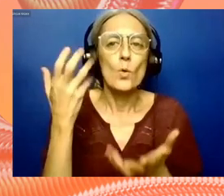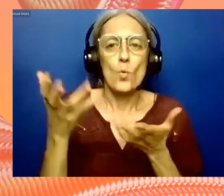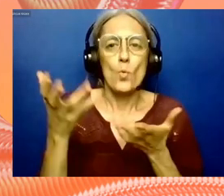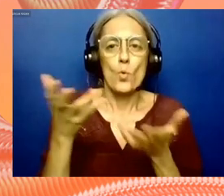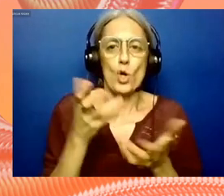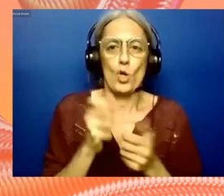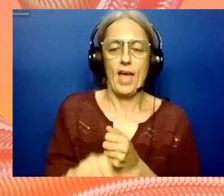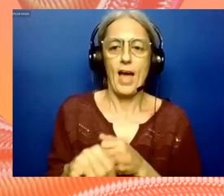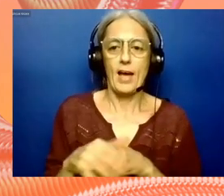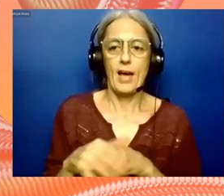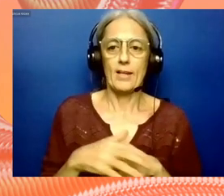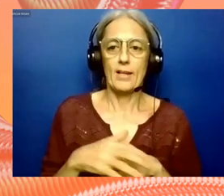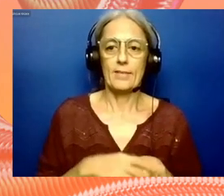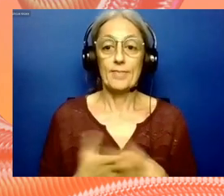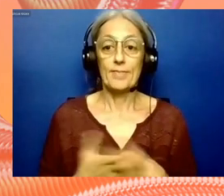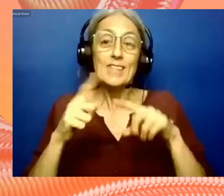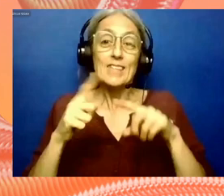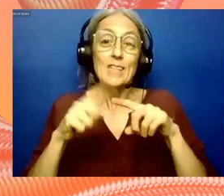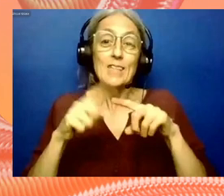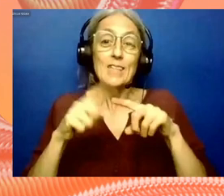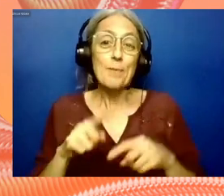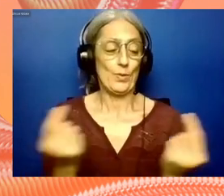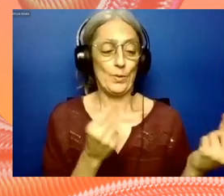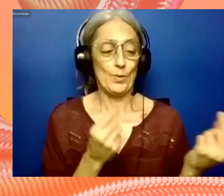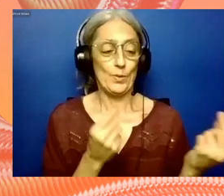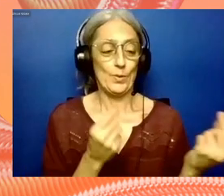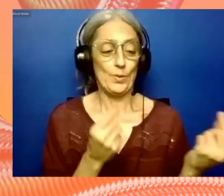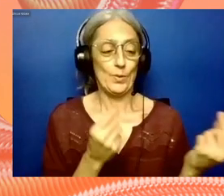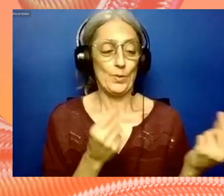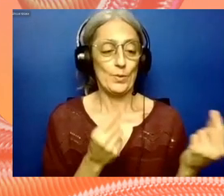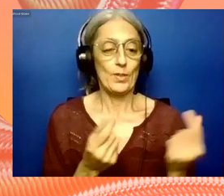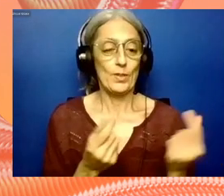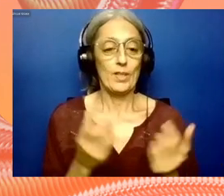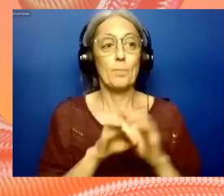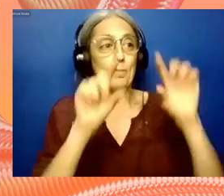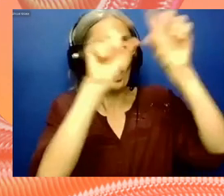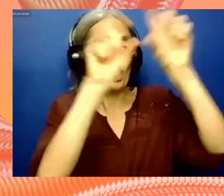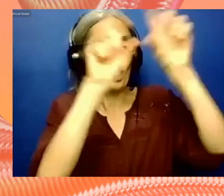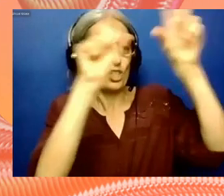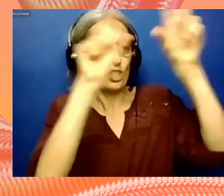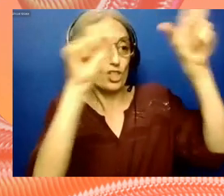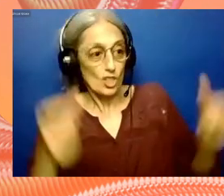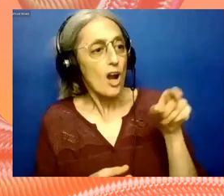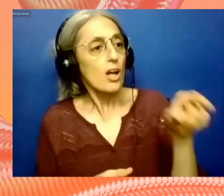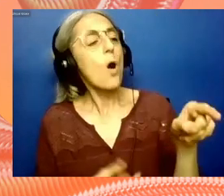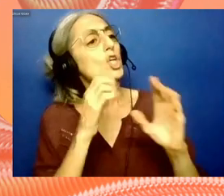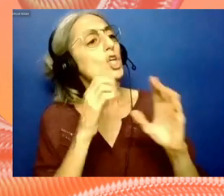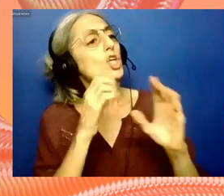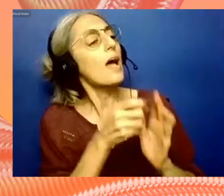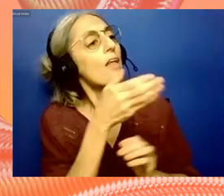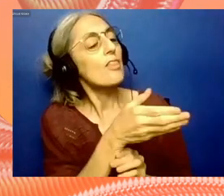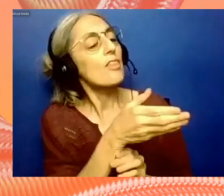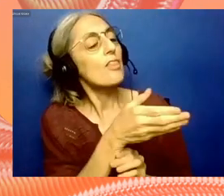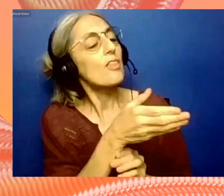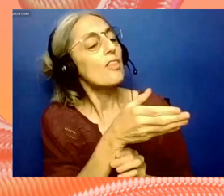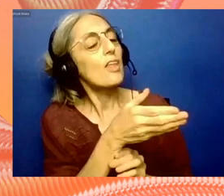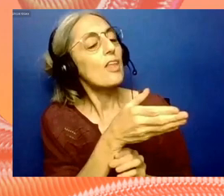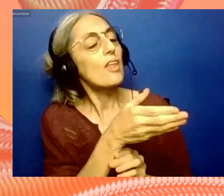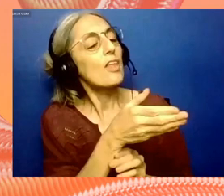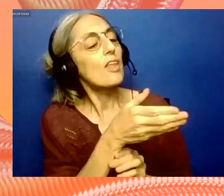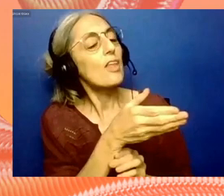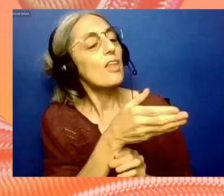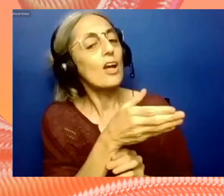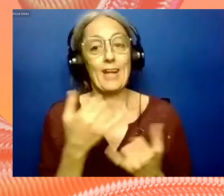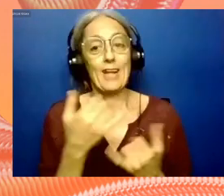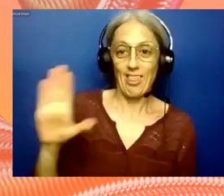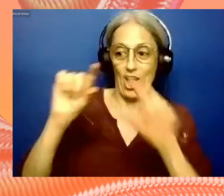pick a chart that has a good sign for that. So again, it's like phenomenal that AMC's chart has the